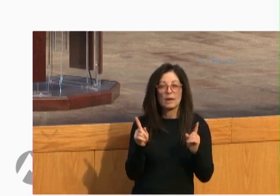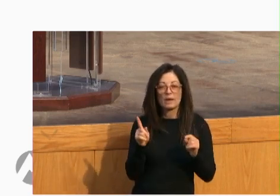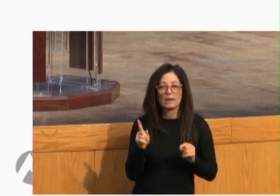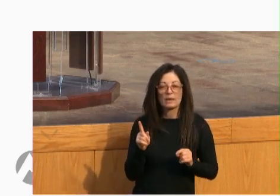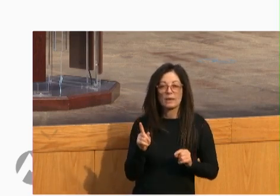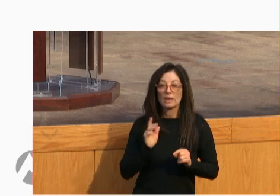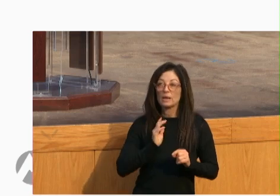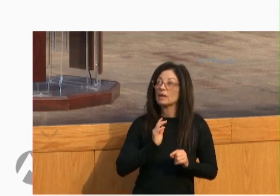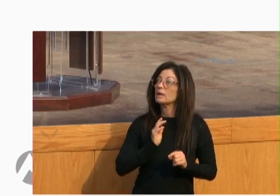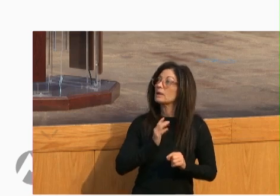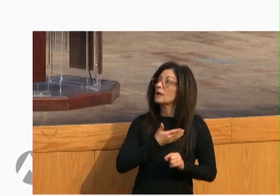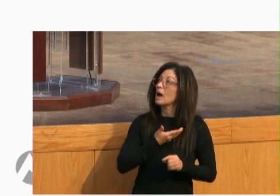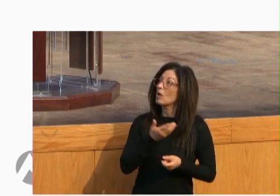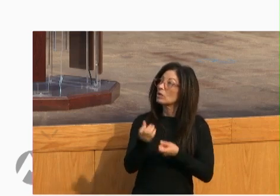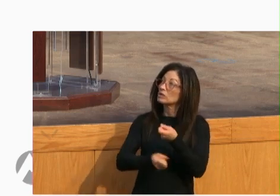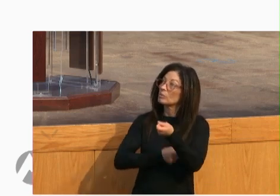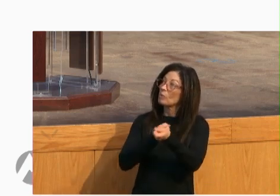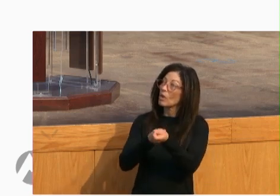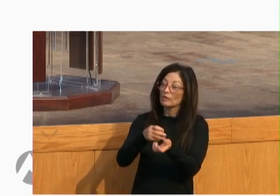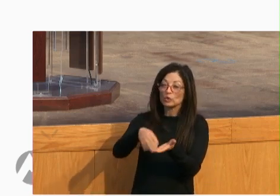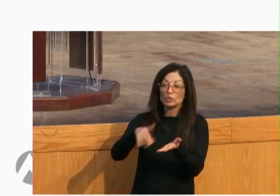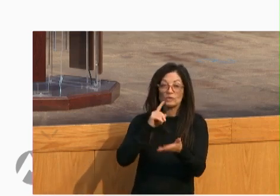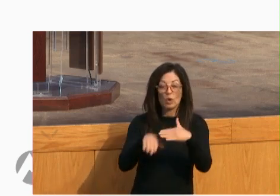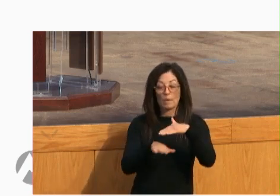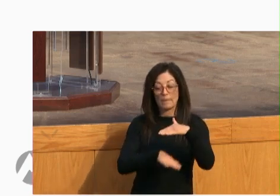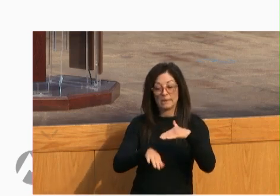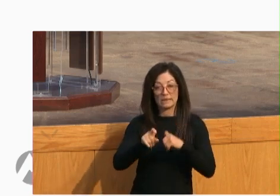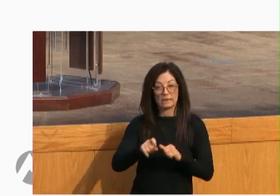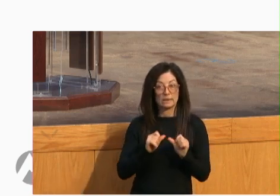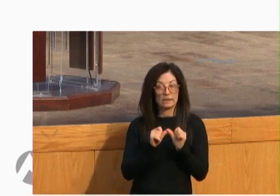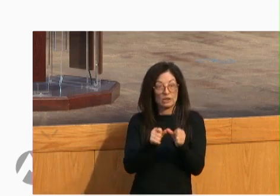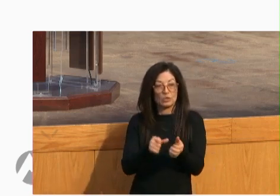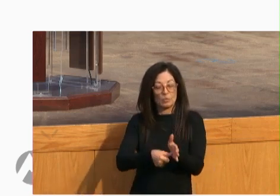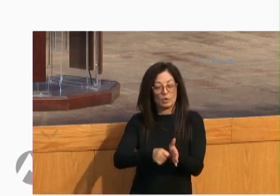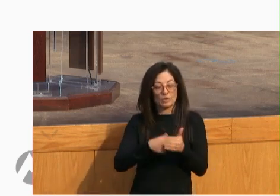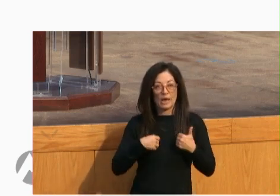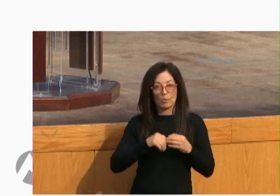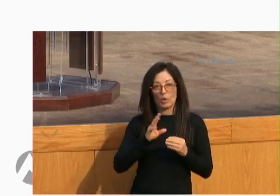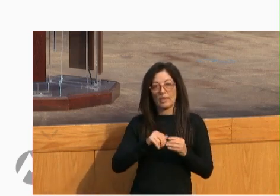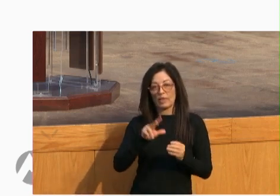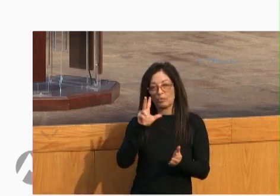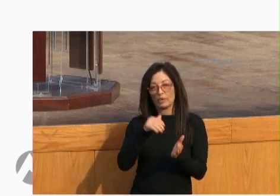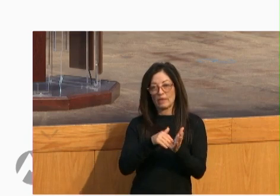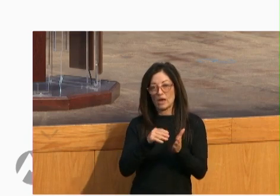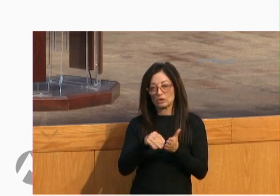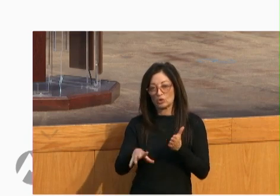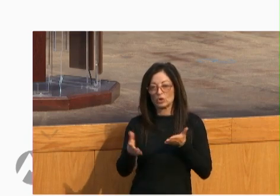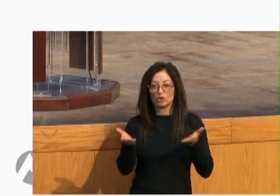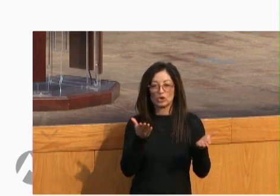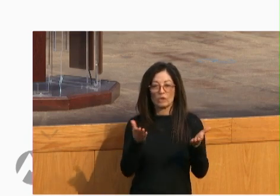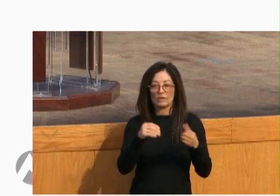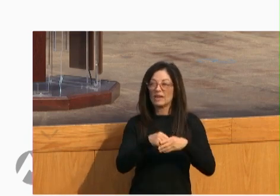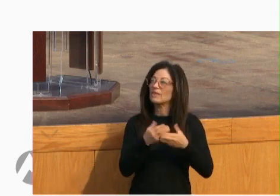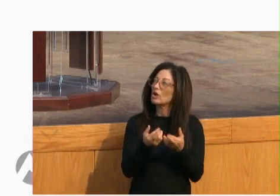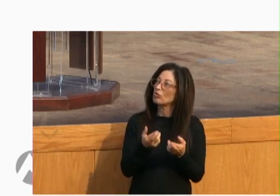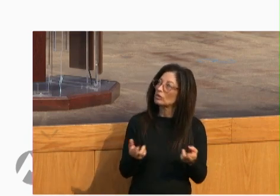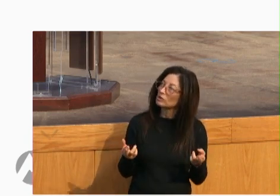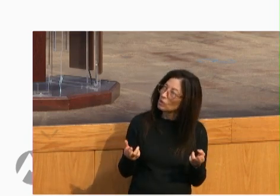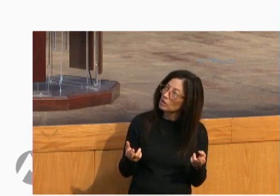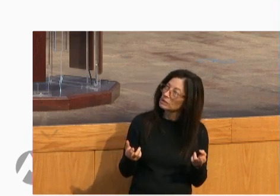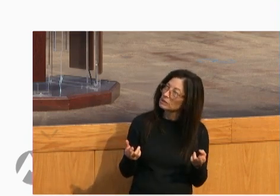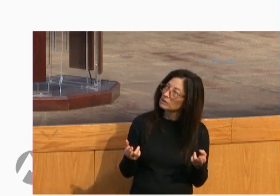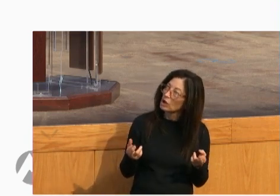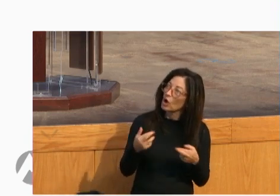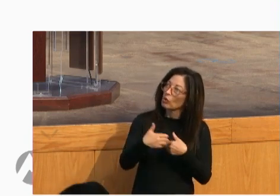Our support for students in terms of basic needs continue to impress. We had over 3,000 students served in the resource room last year,